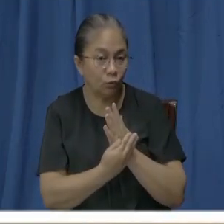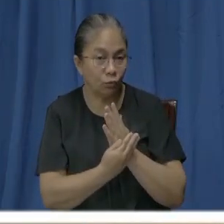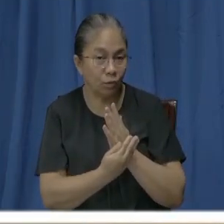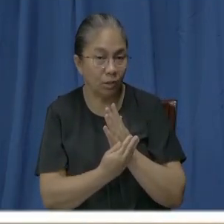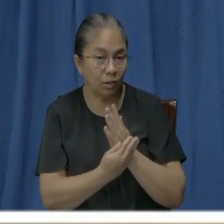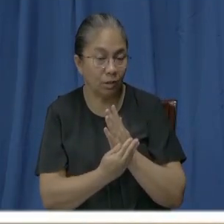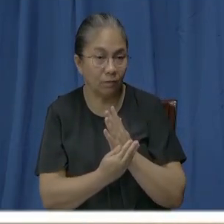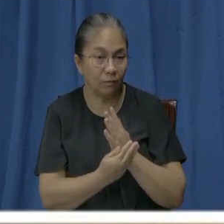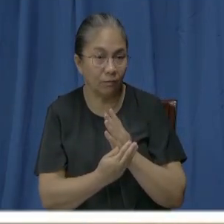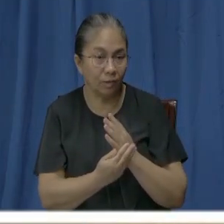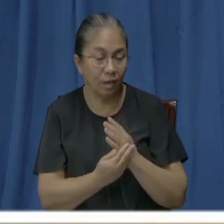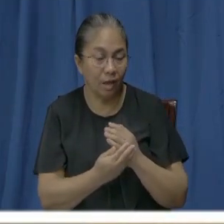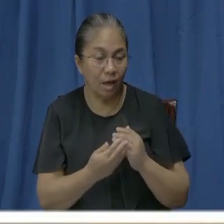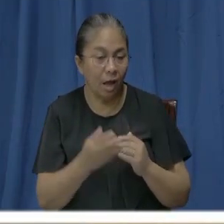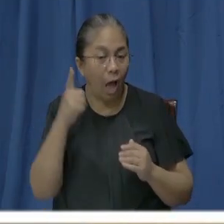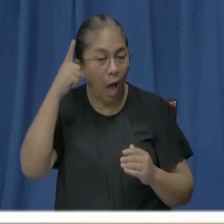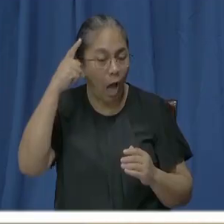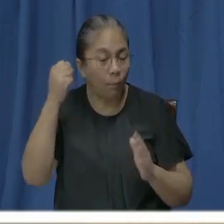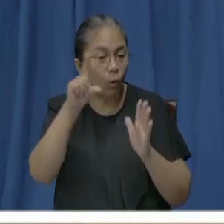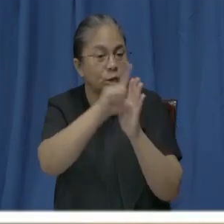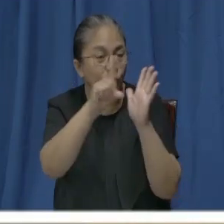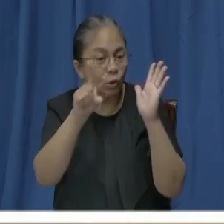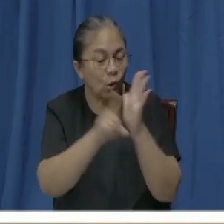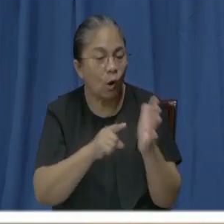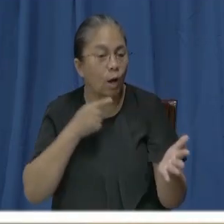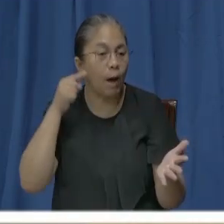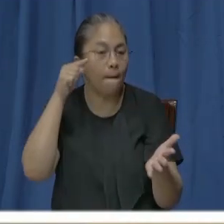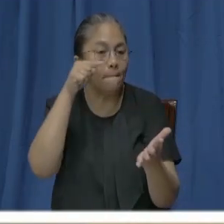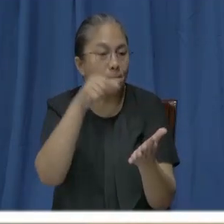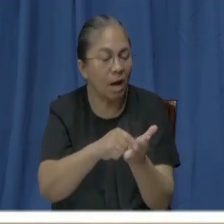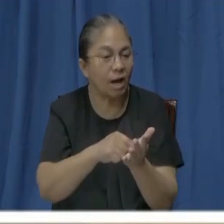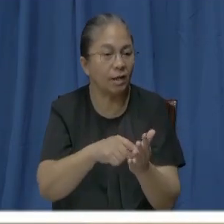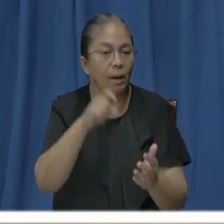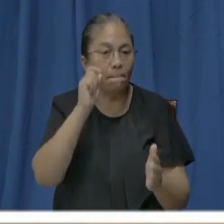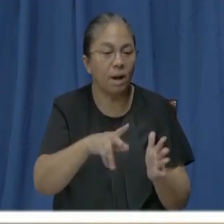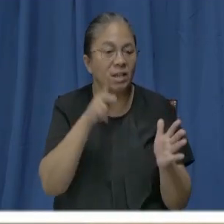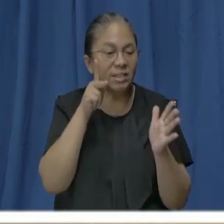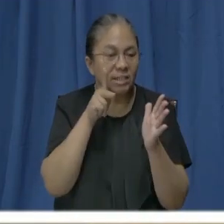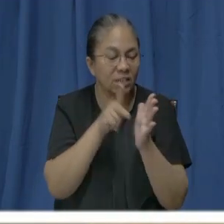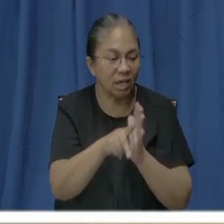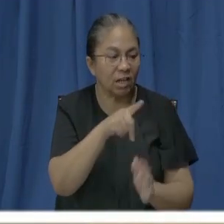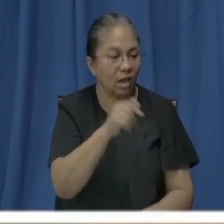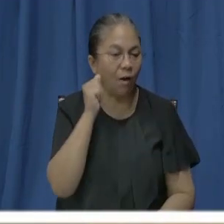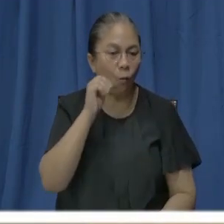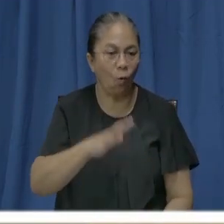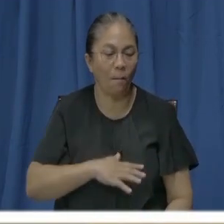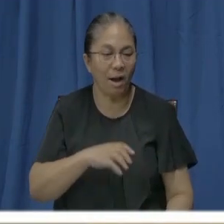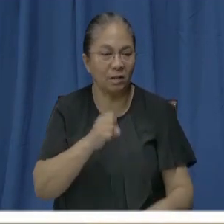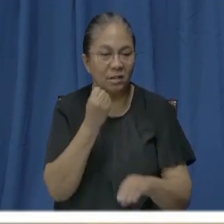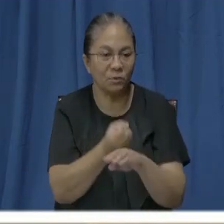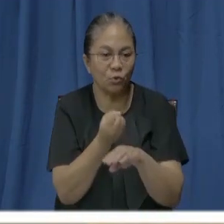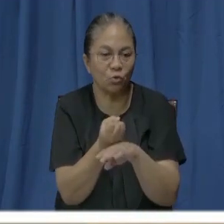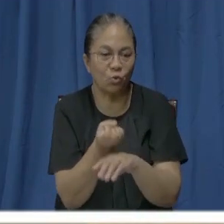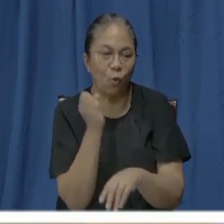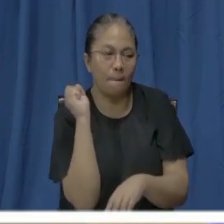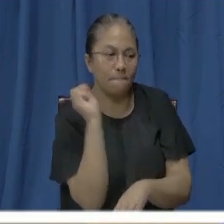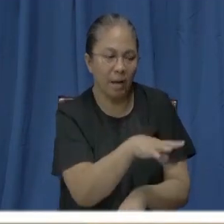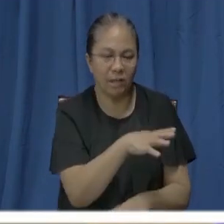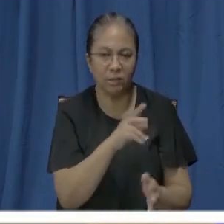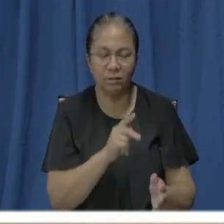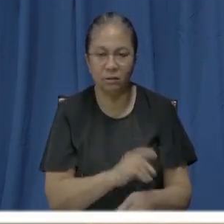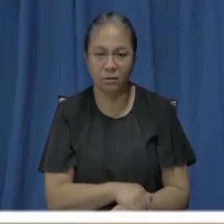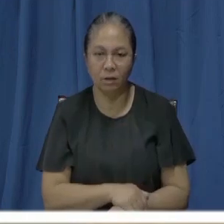continue. And Moses had ordered us in the law to condemn women like this to death by stoning. But the